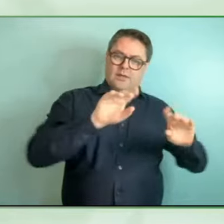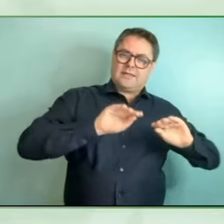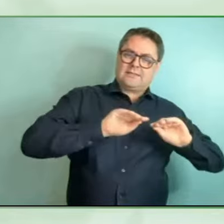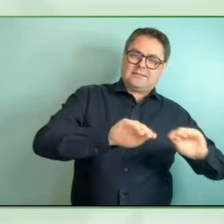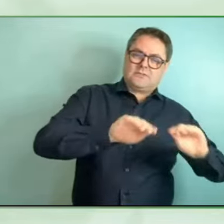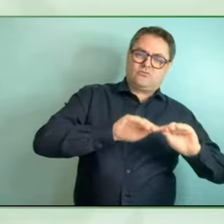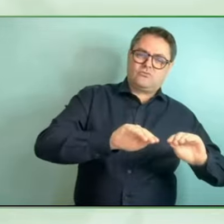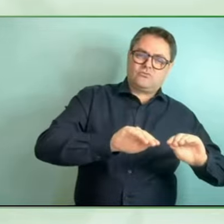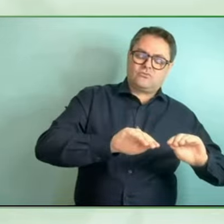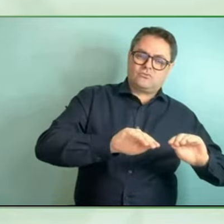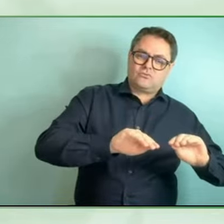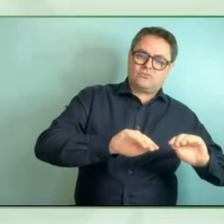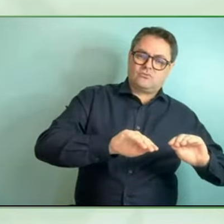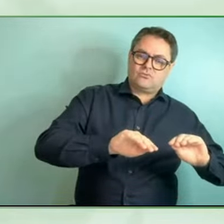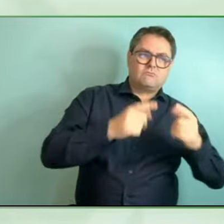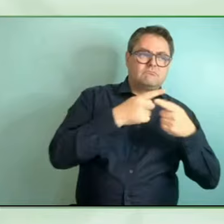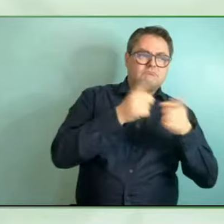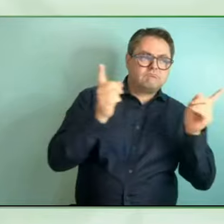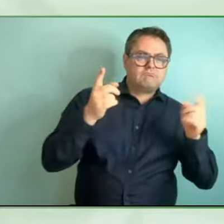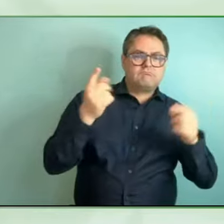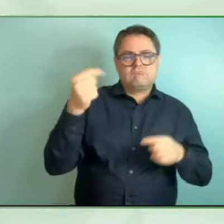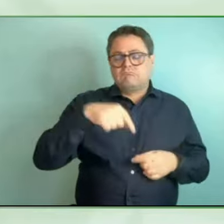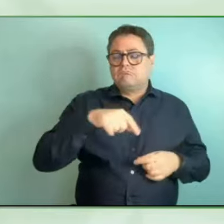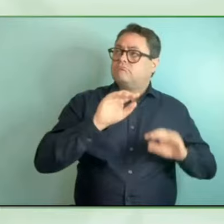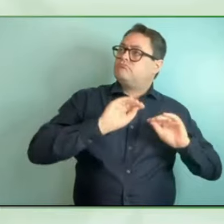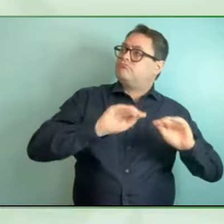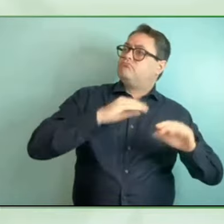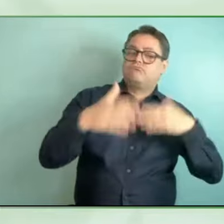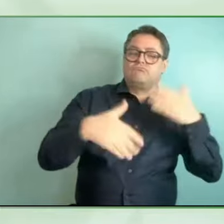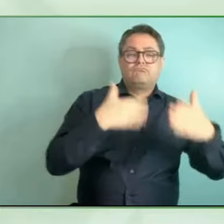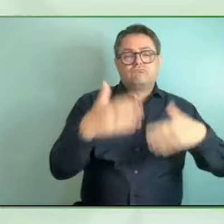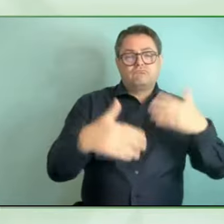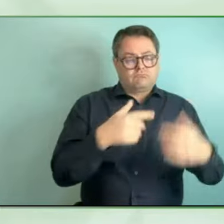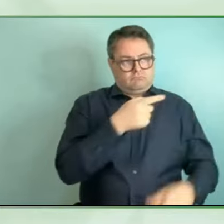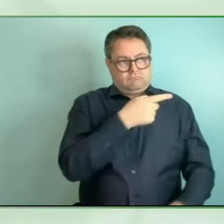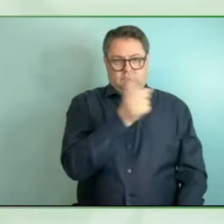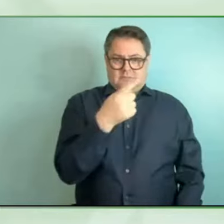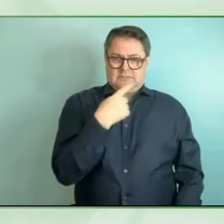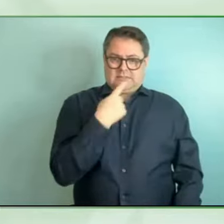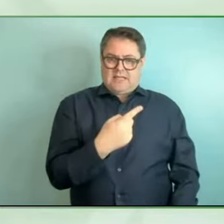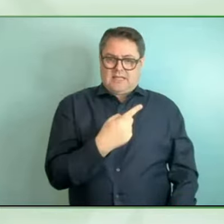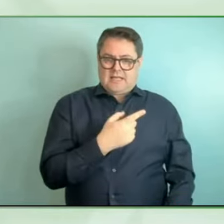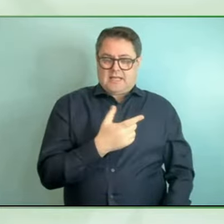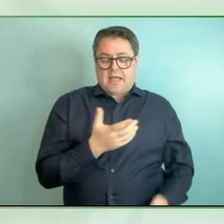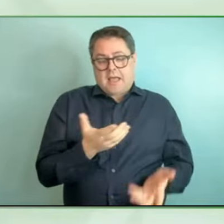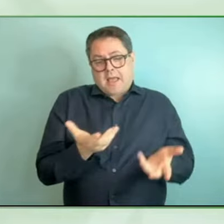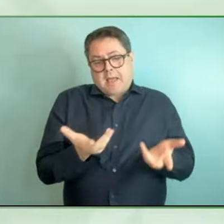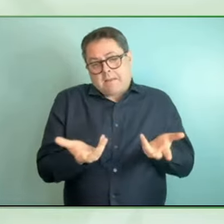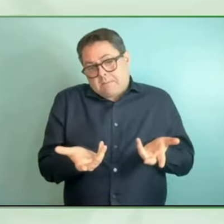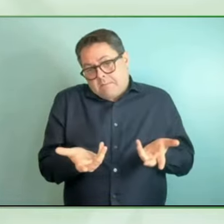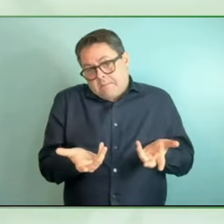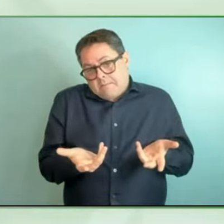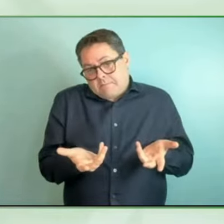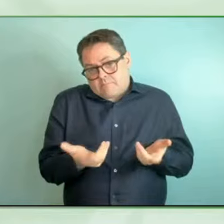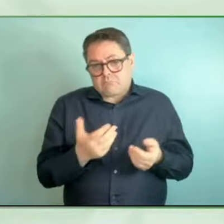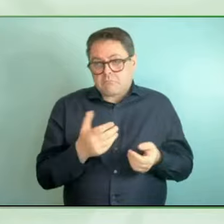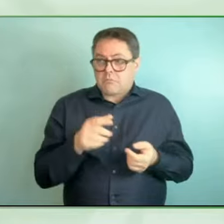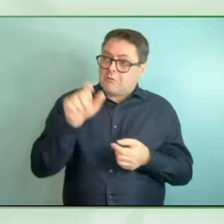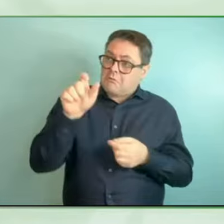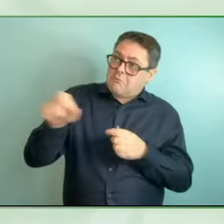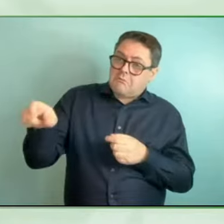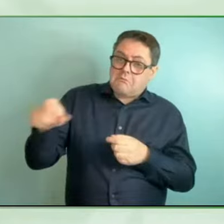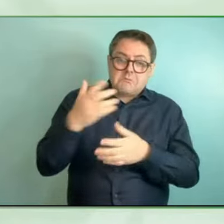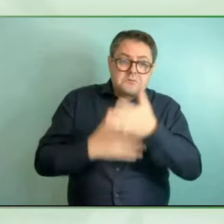of teachers, they will say, okay, I agree to have some students with